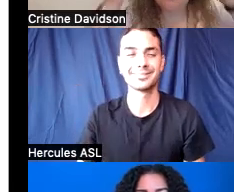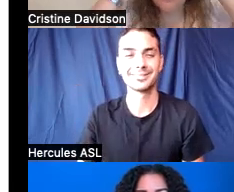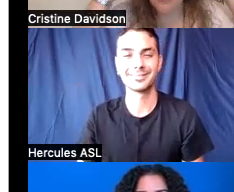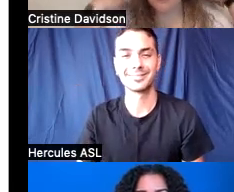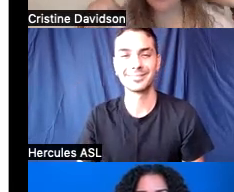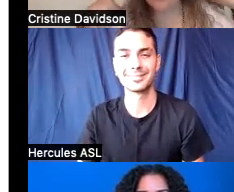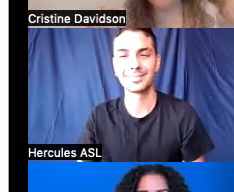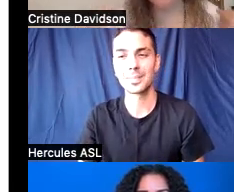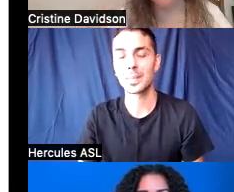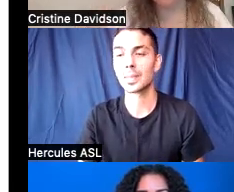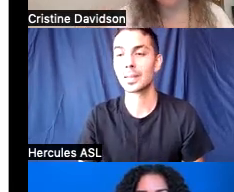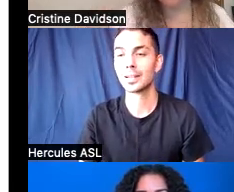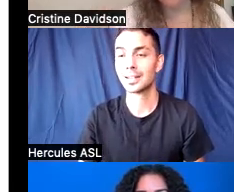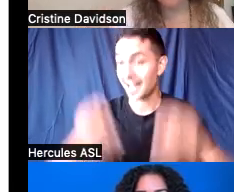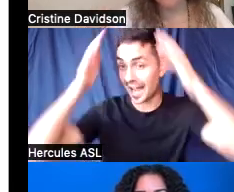You have less hair.